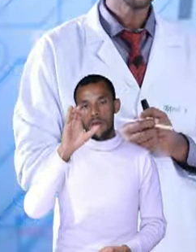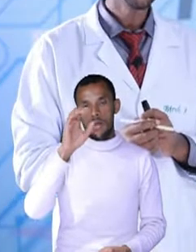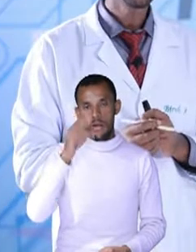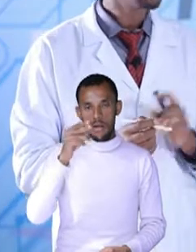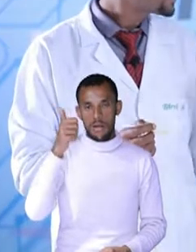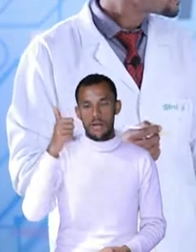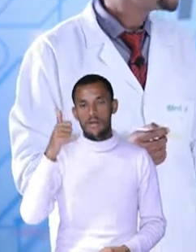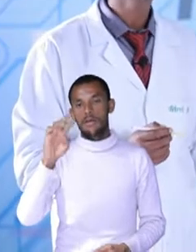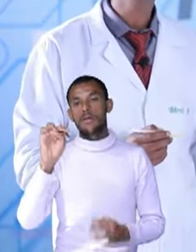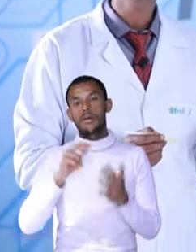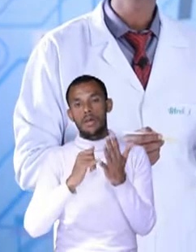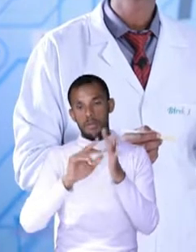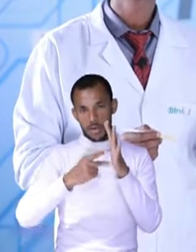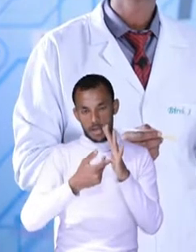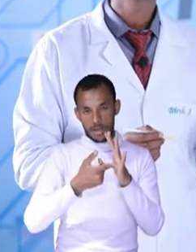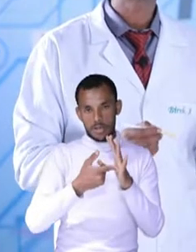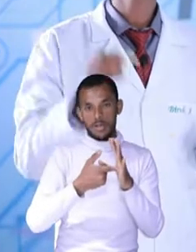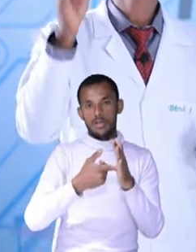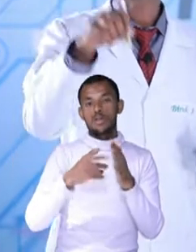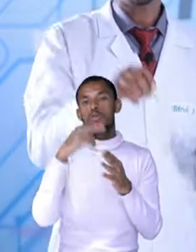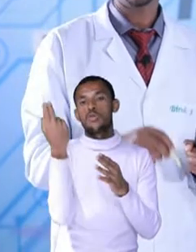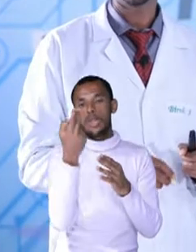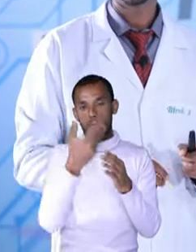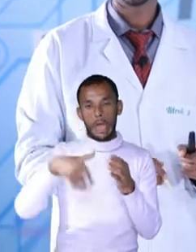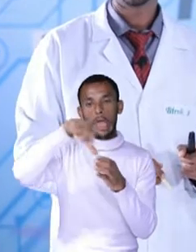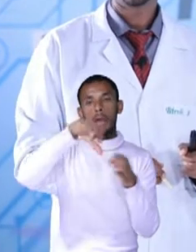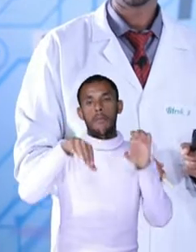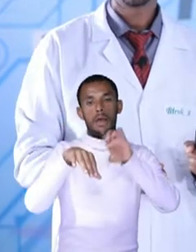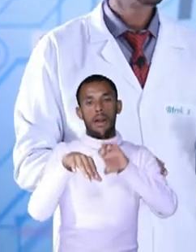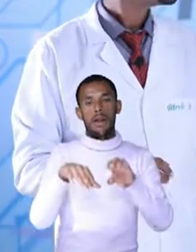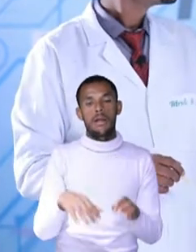ore. Why? Because leaching is by using of chemicals.